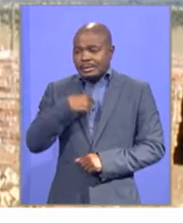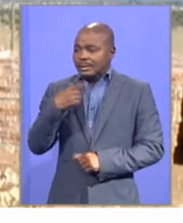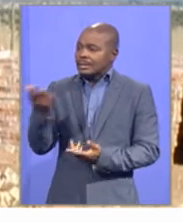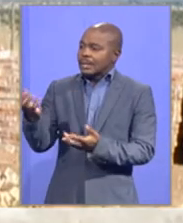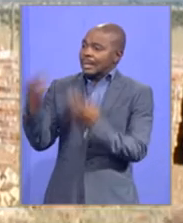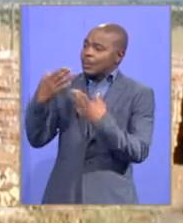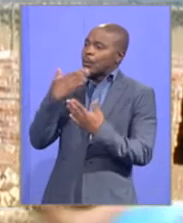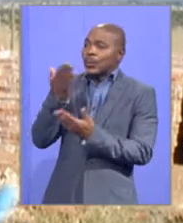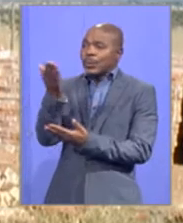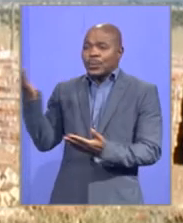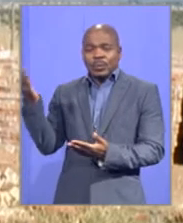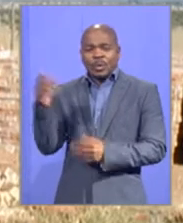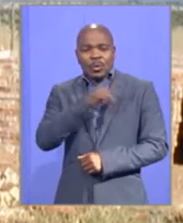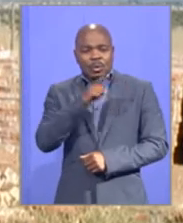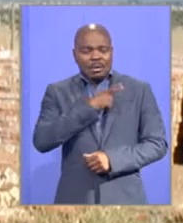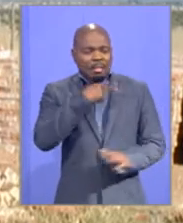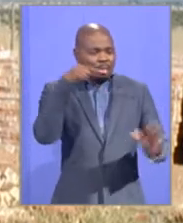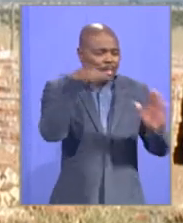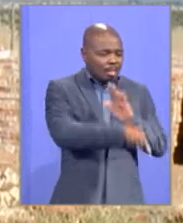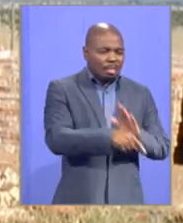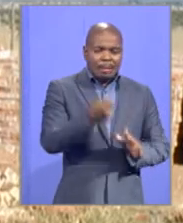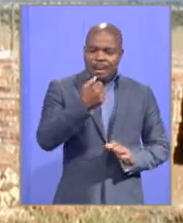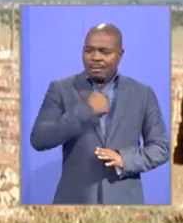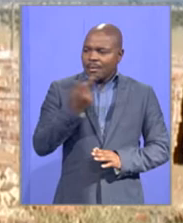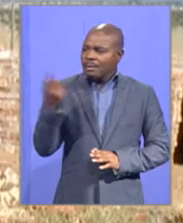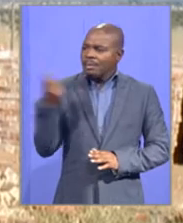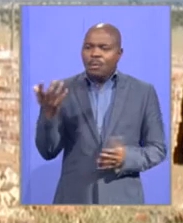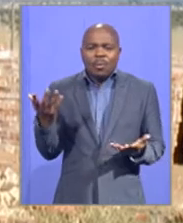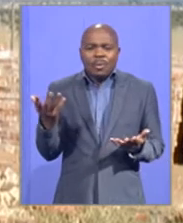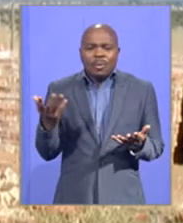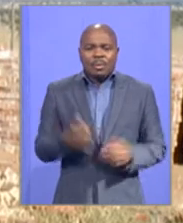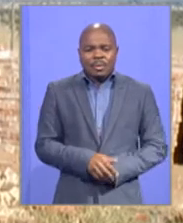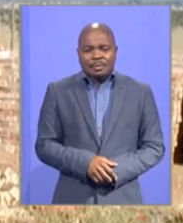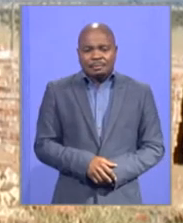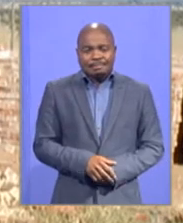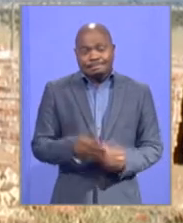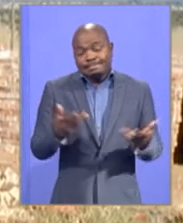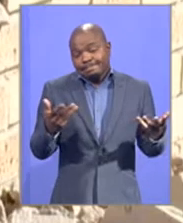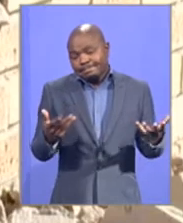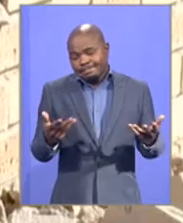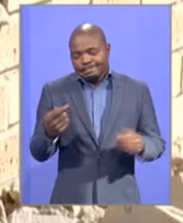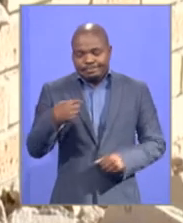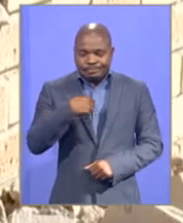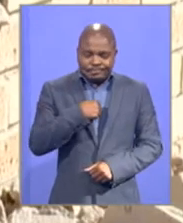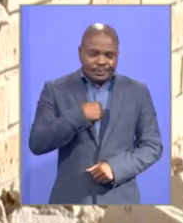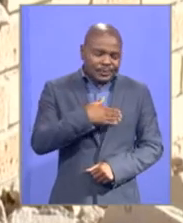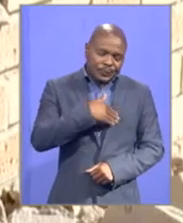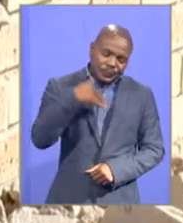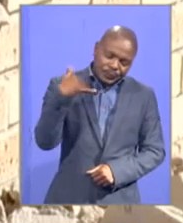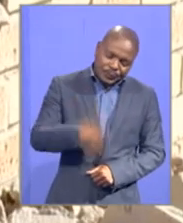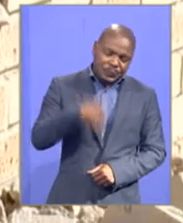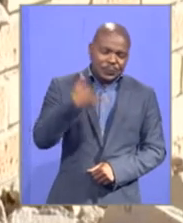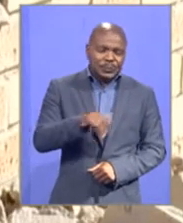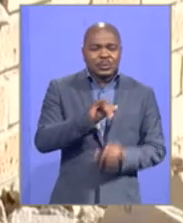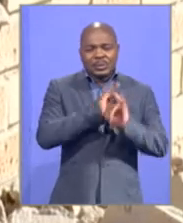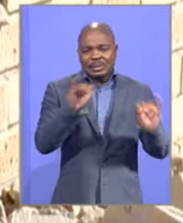kae dikarabo goba ditshenyagelo tša ke tlo di hwetša go tšwa go mang. So e kuja botlhoko taba